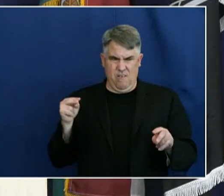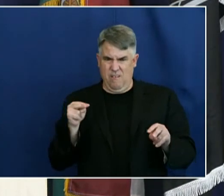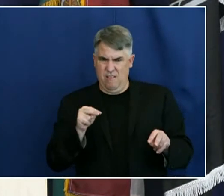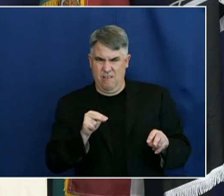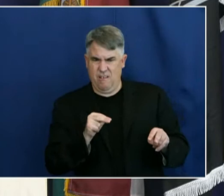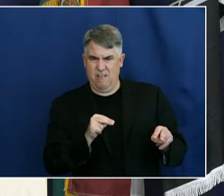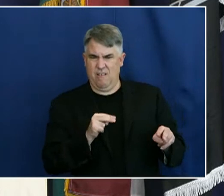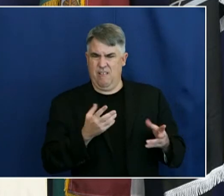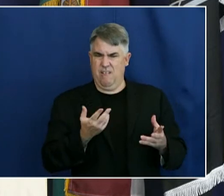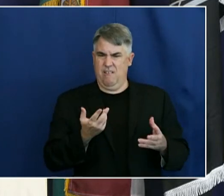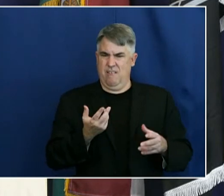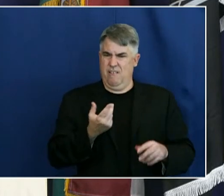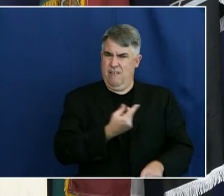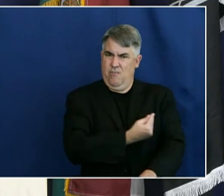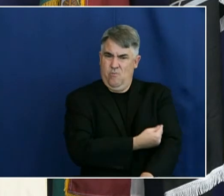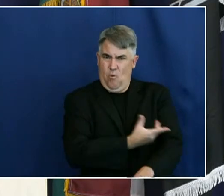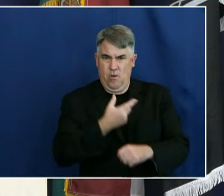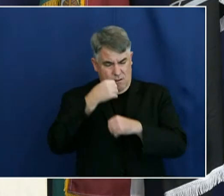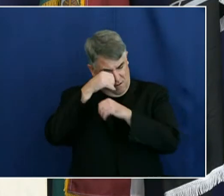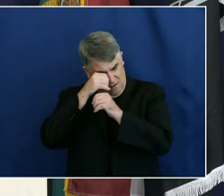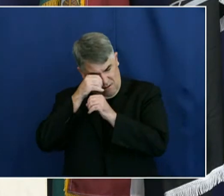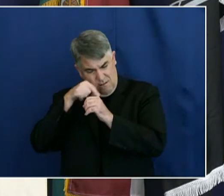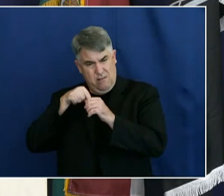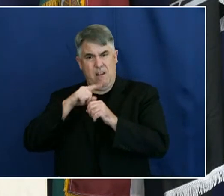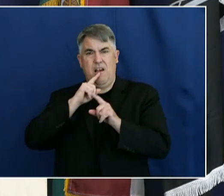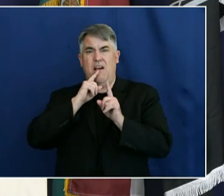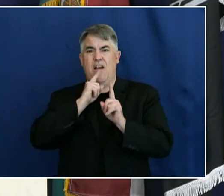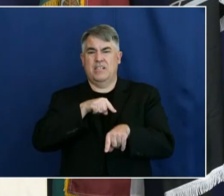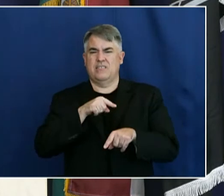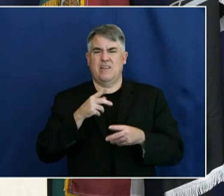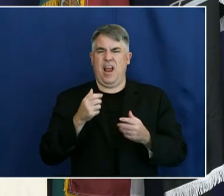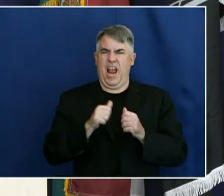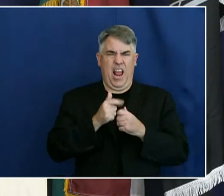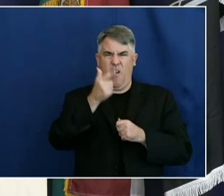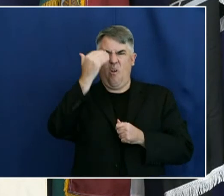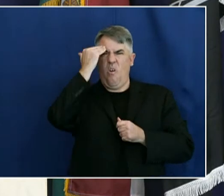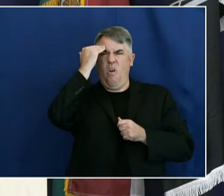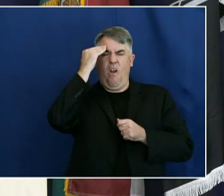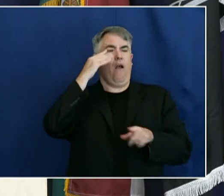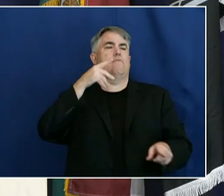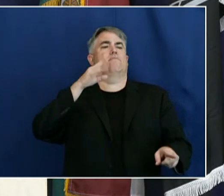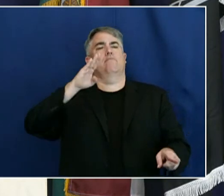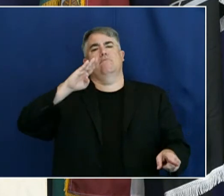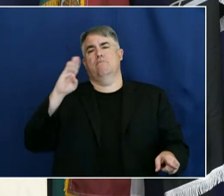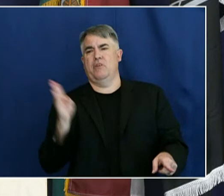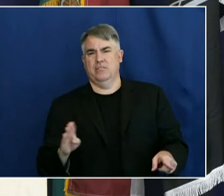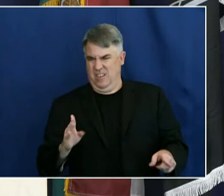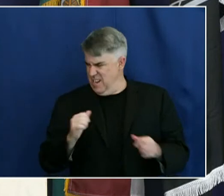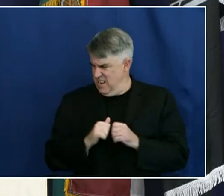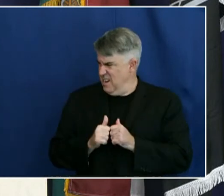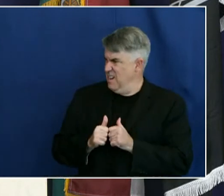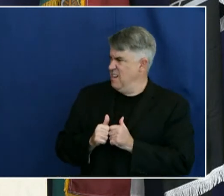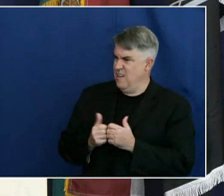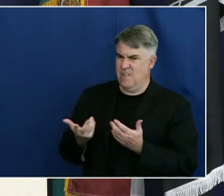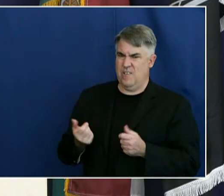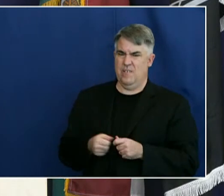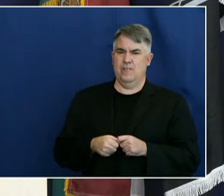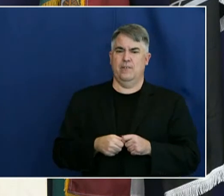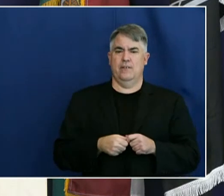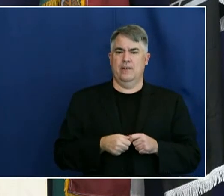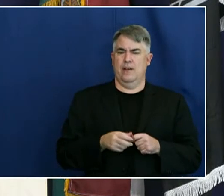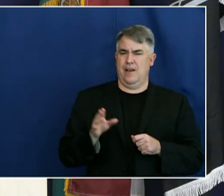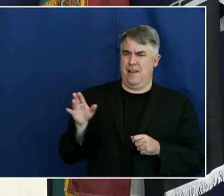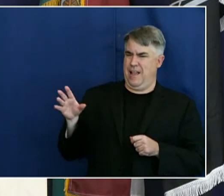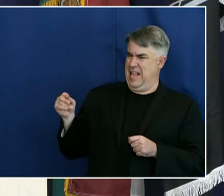an additional genetic step after they tested positive. So I wonder if you can say how they were detected and also how many close